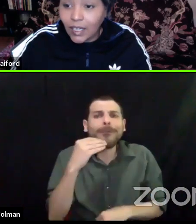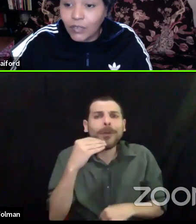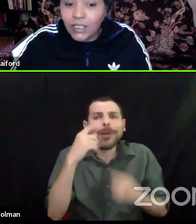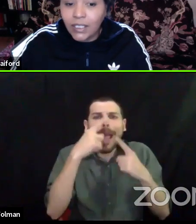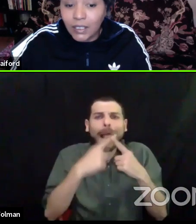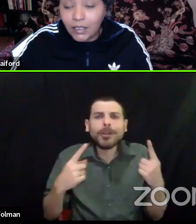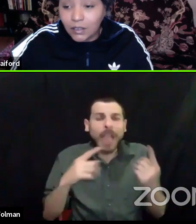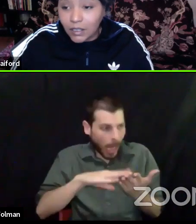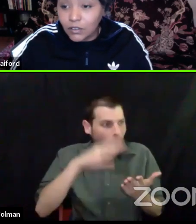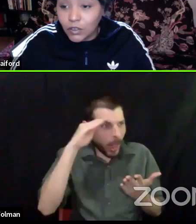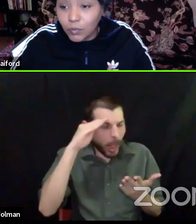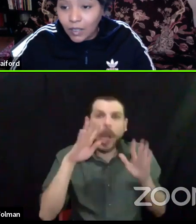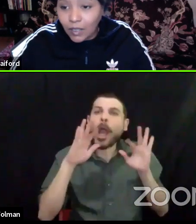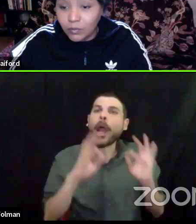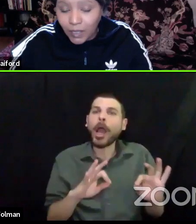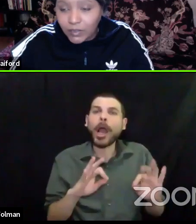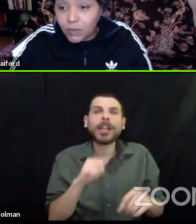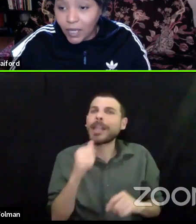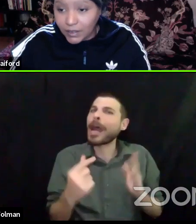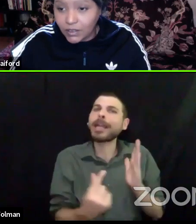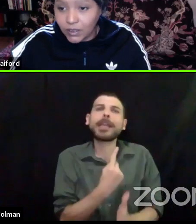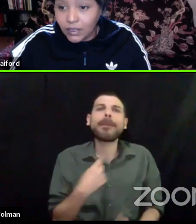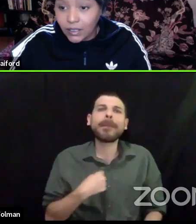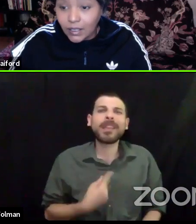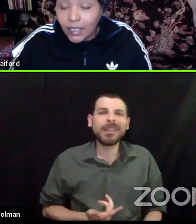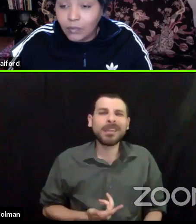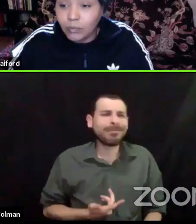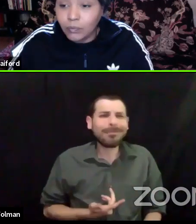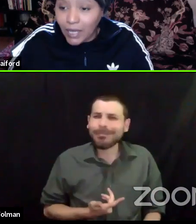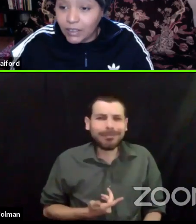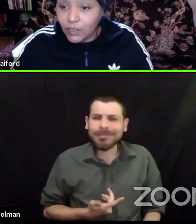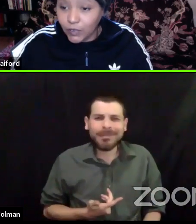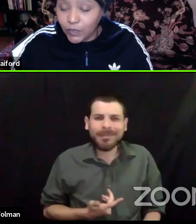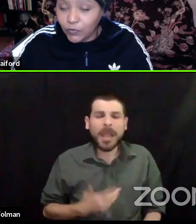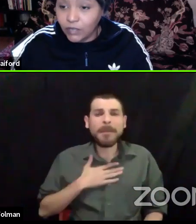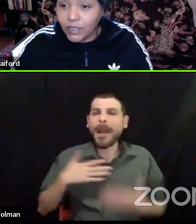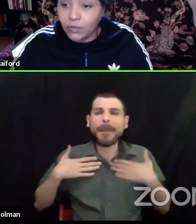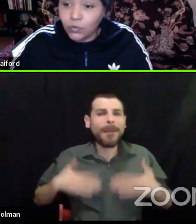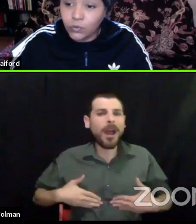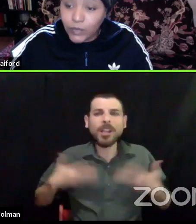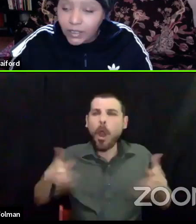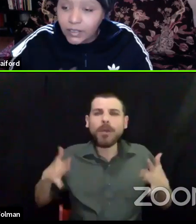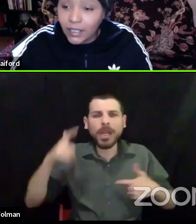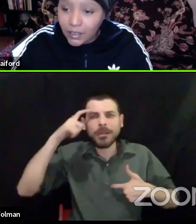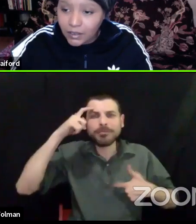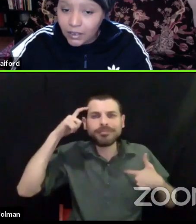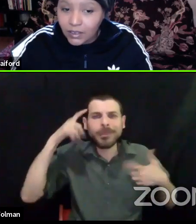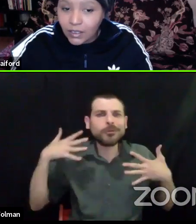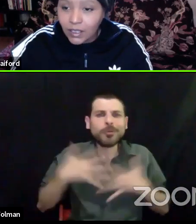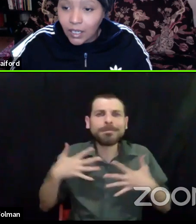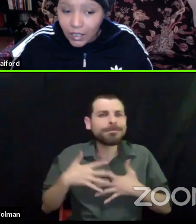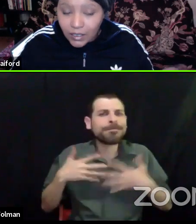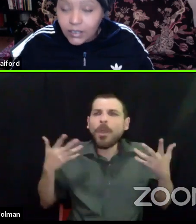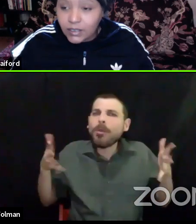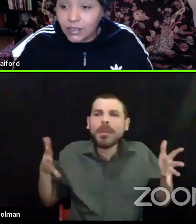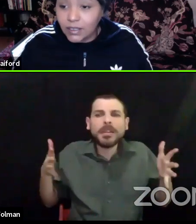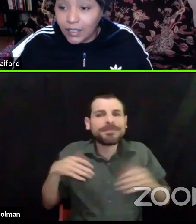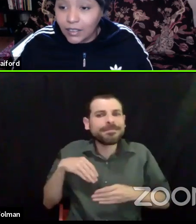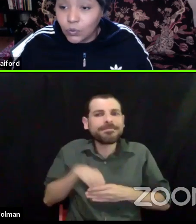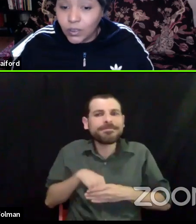And that I've inherently learned through my response to it, that my body is fearful of it. We are inherently